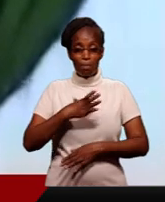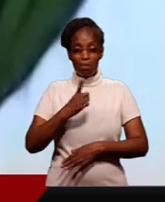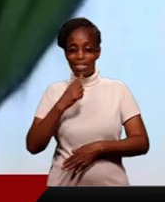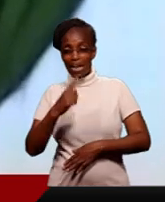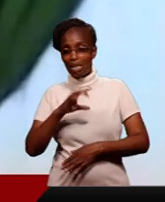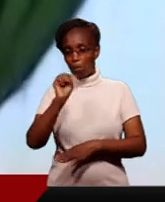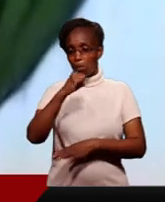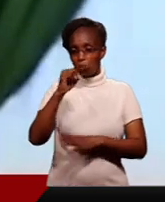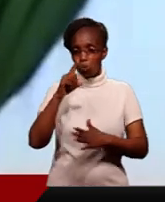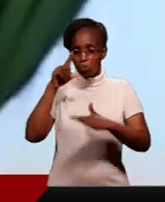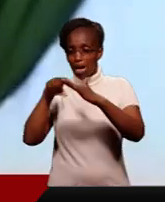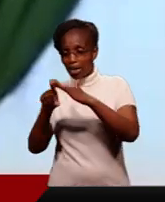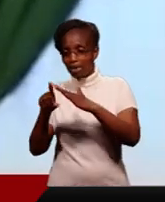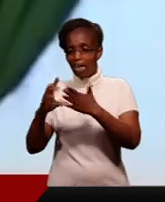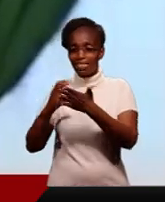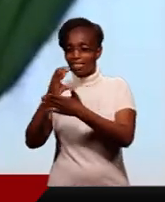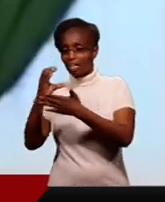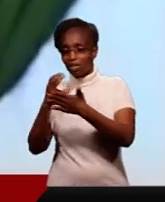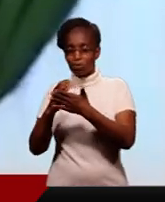Nimepanda. Simepanda.